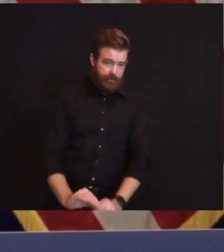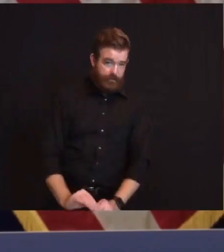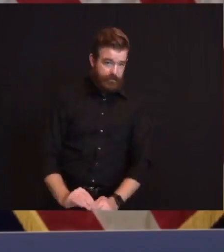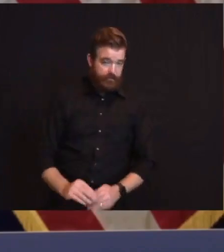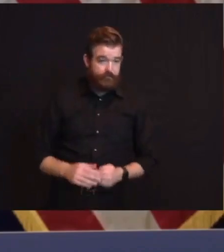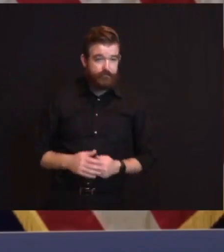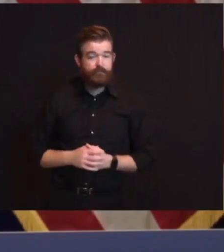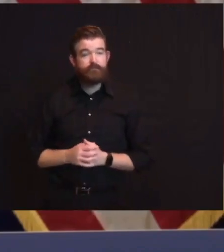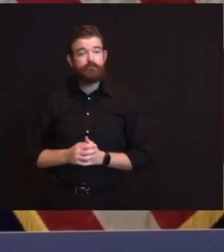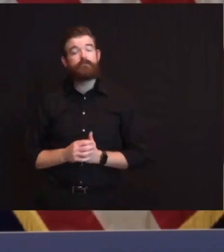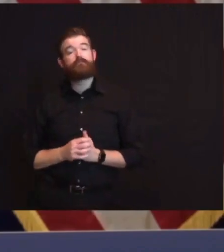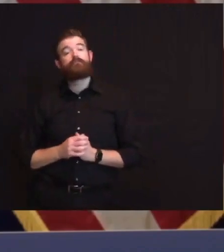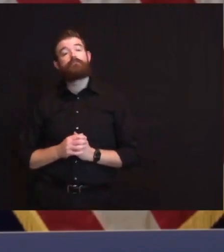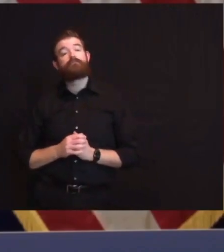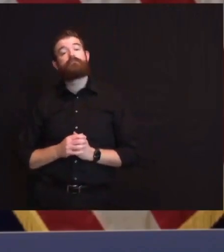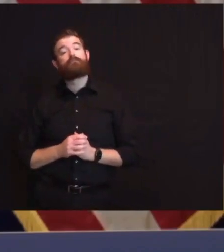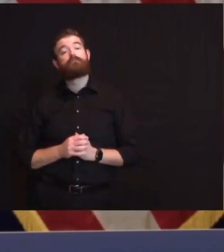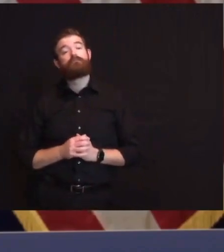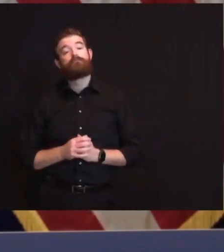these moratoriums are going to end.